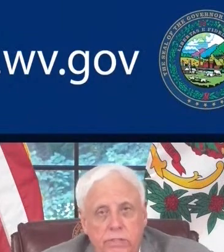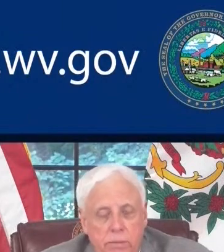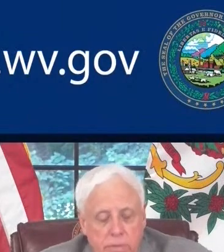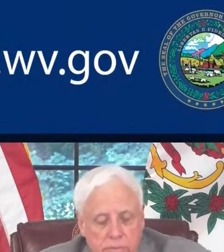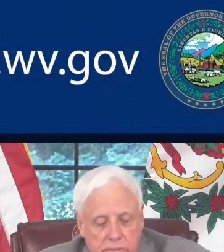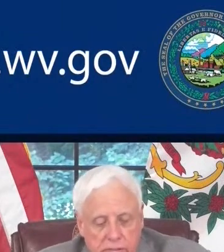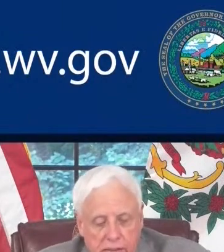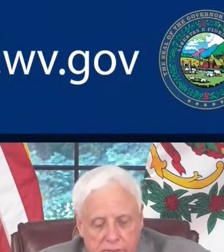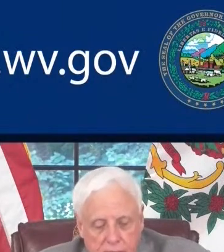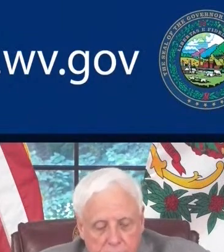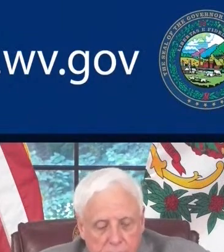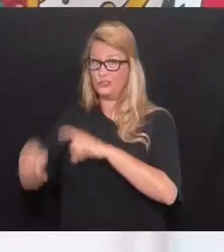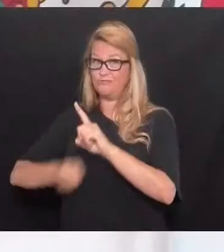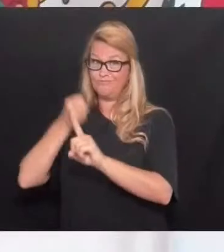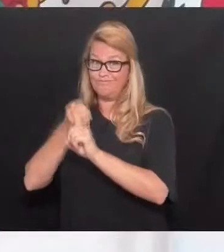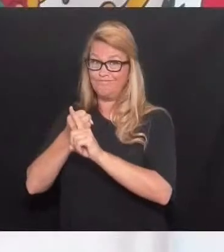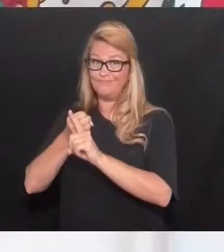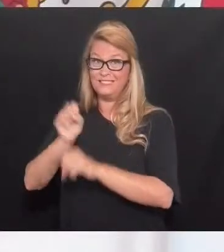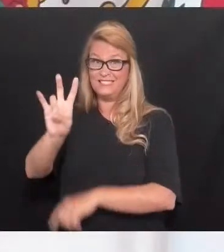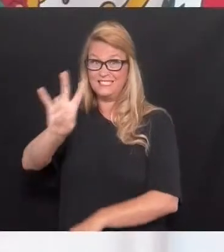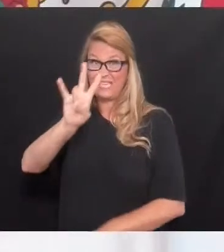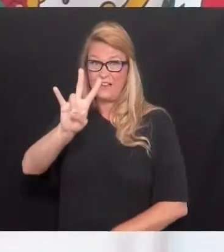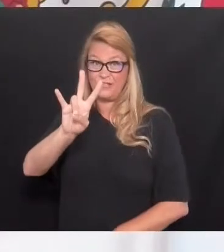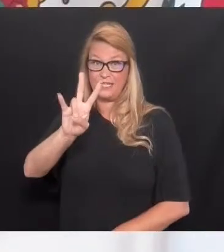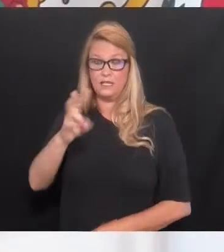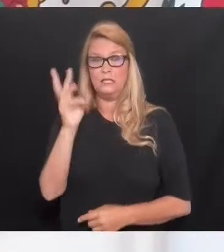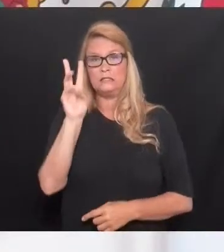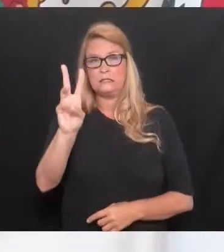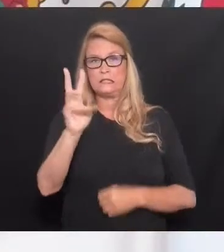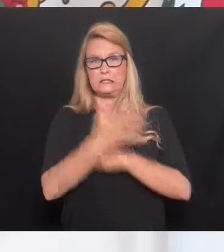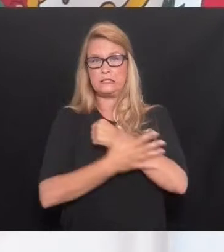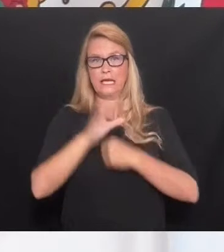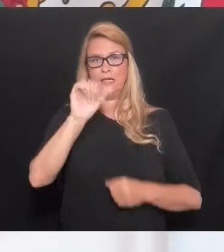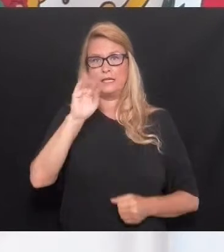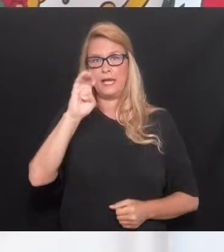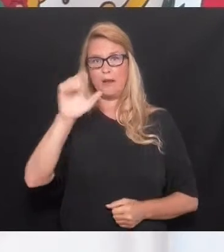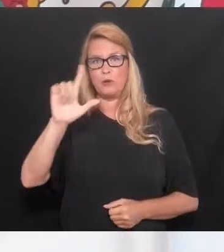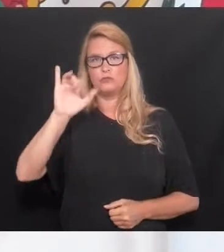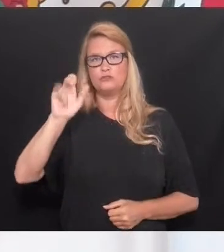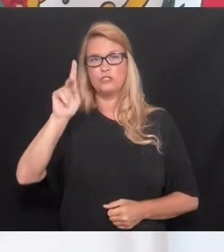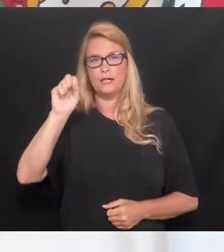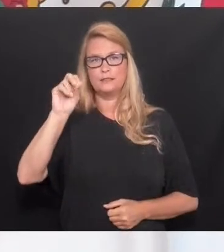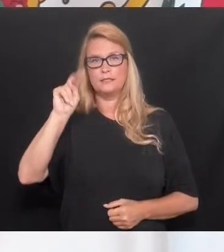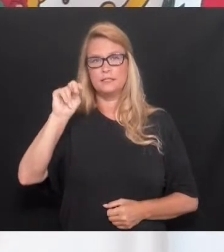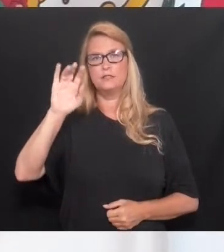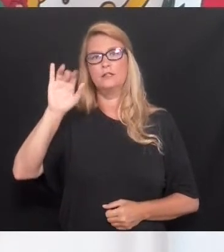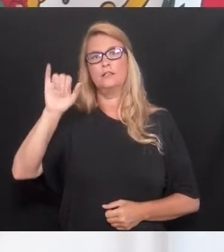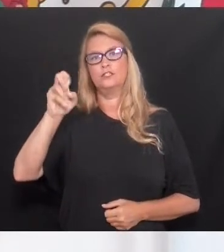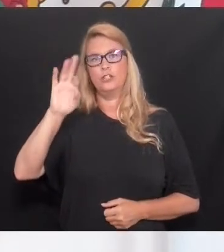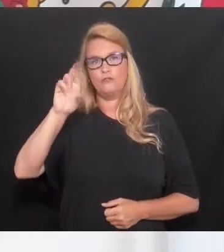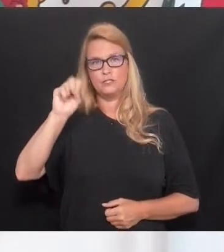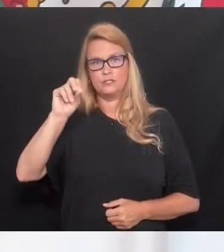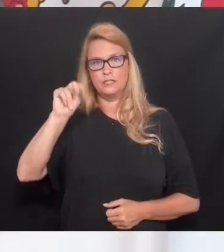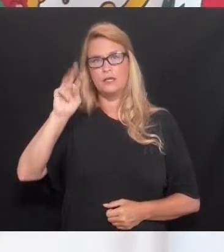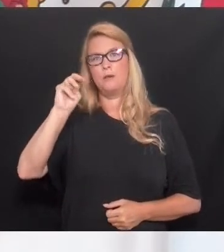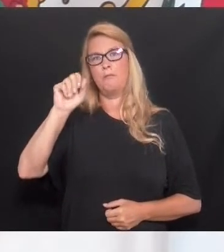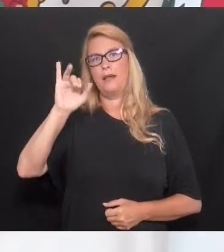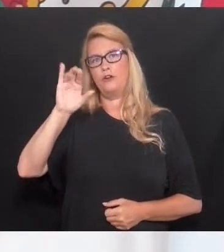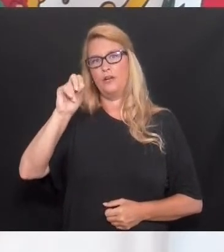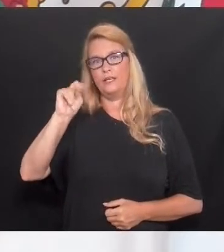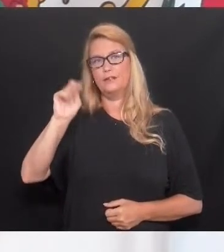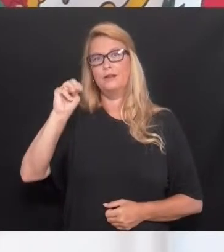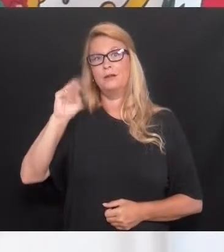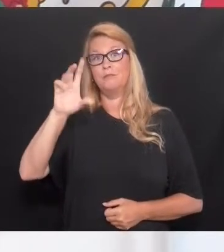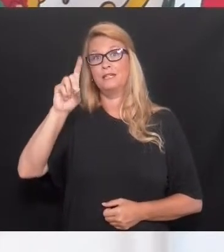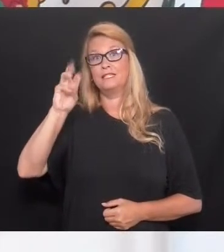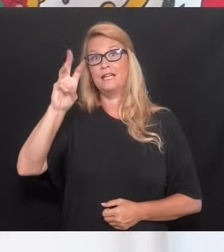churches have jumped up to 7. We have 6 counties now, Cabell, Jackson, Jefferson, Marion, McDowell, and Putnam counties that all